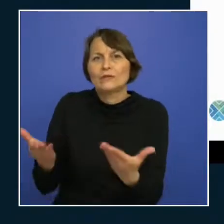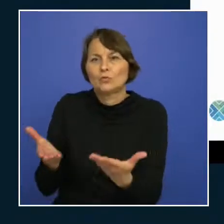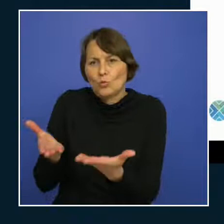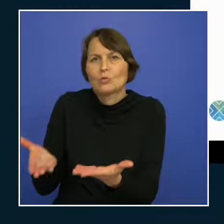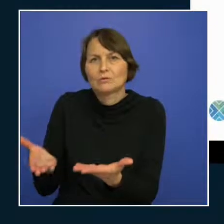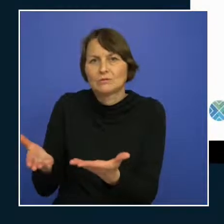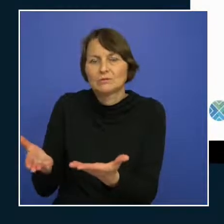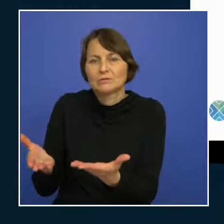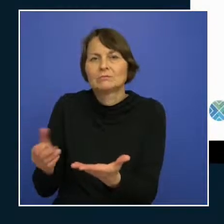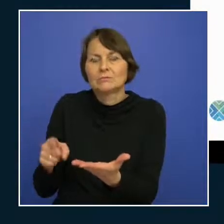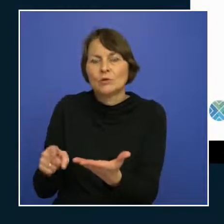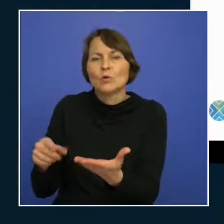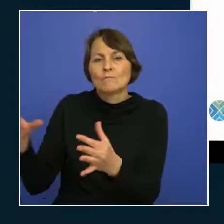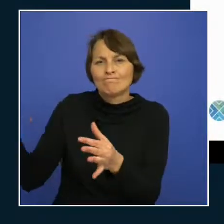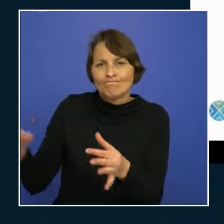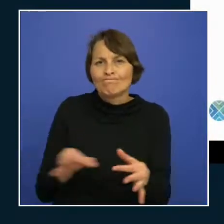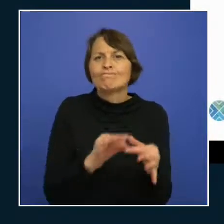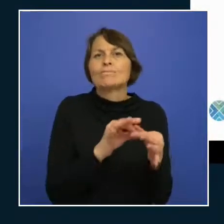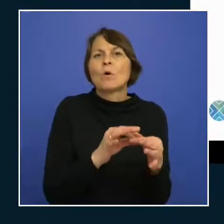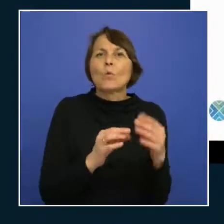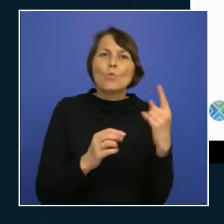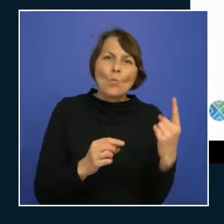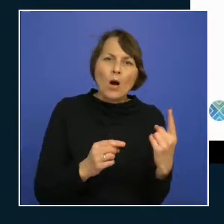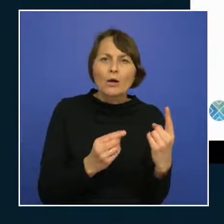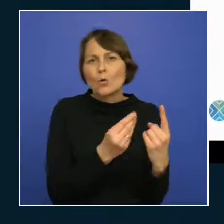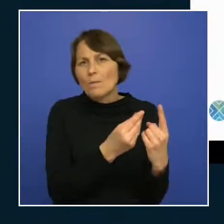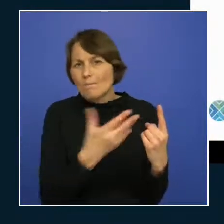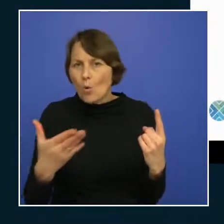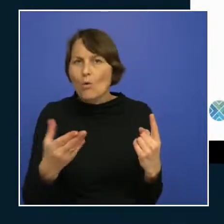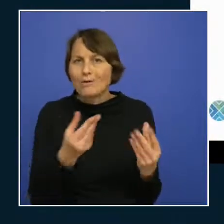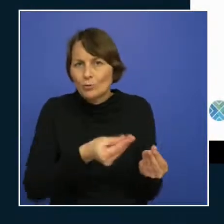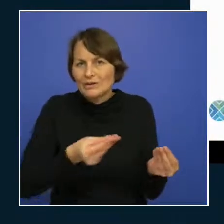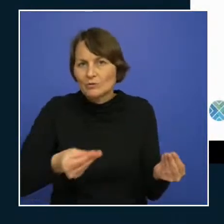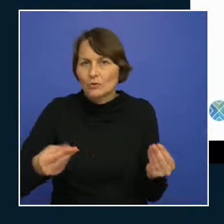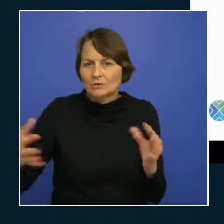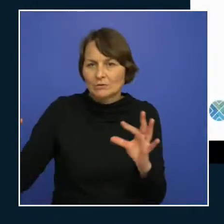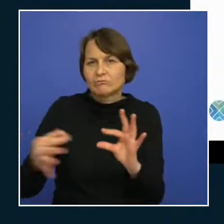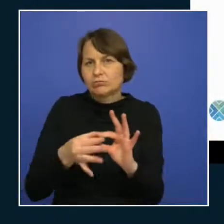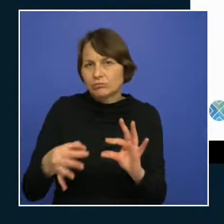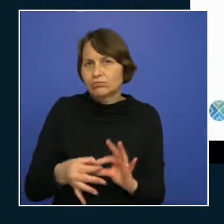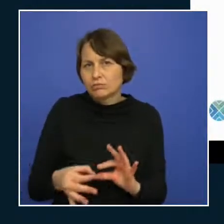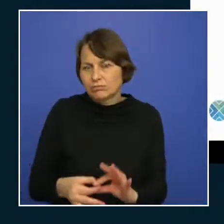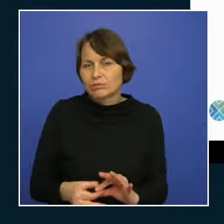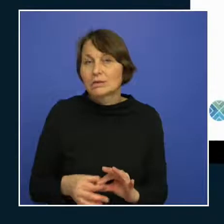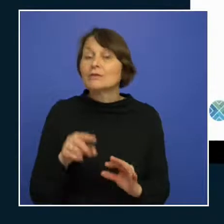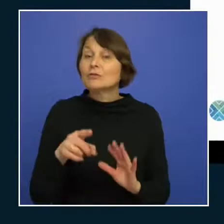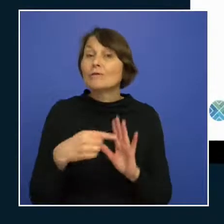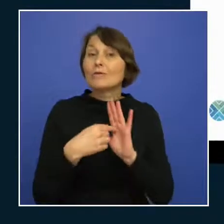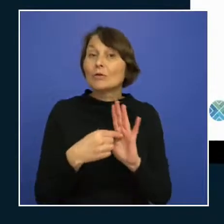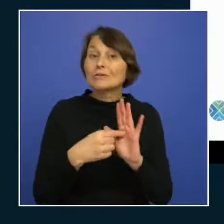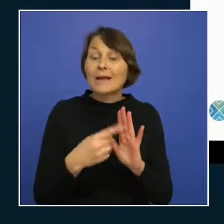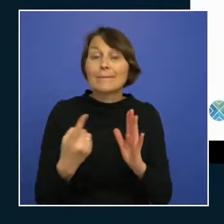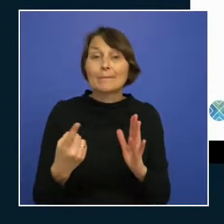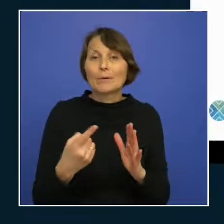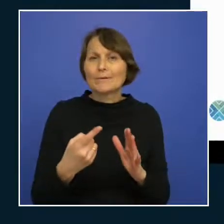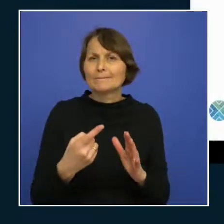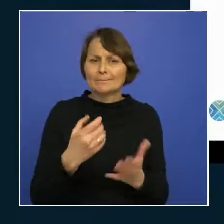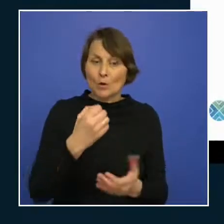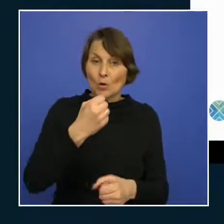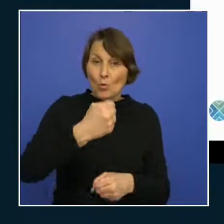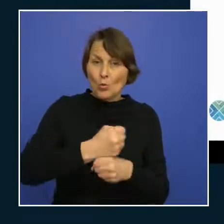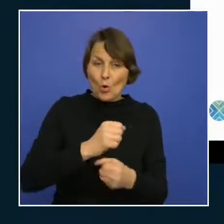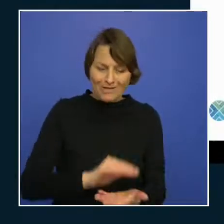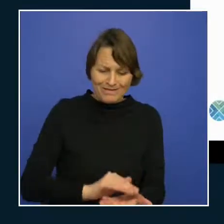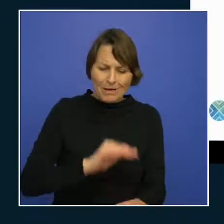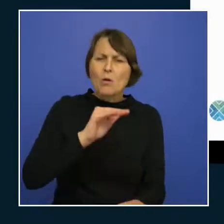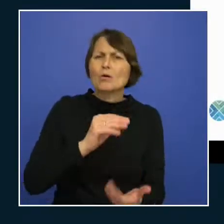that with one or more resources. And for example, you use that for workloads that run on multiple